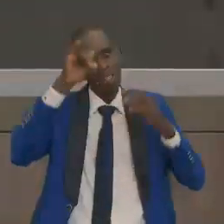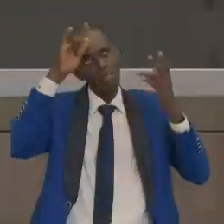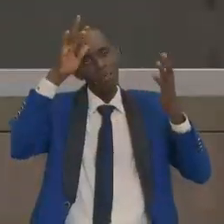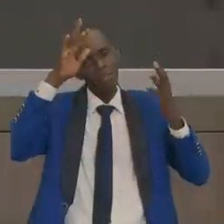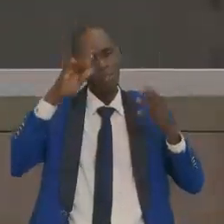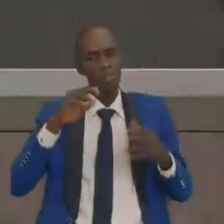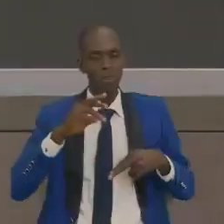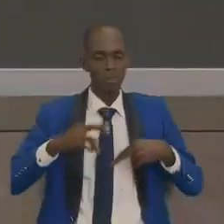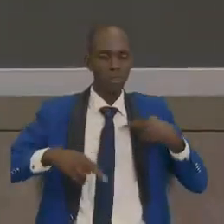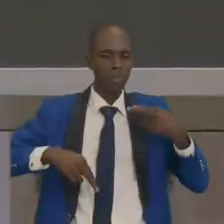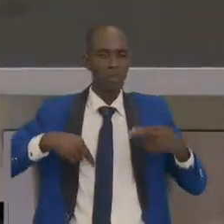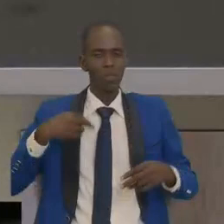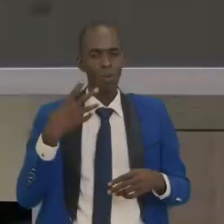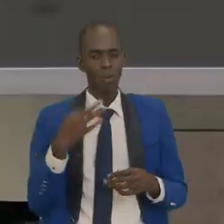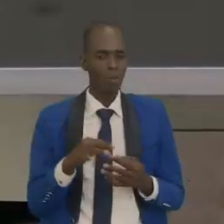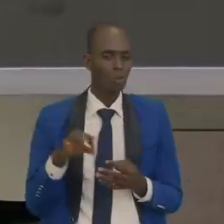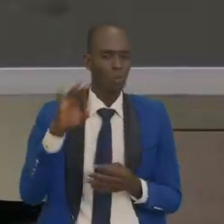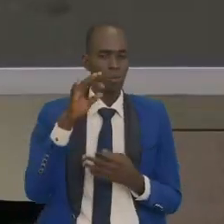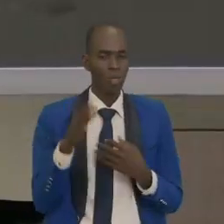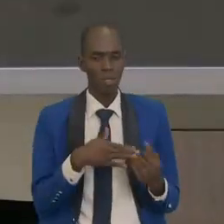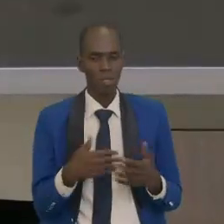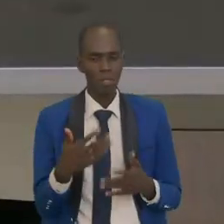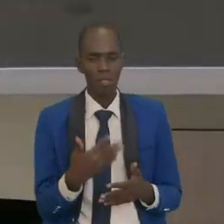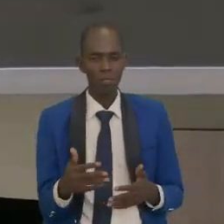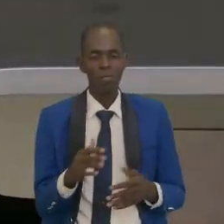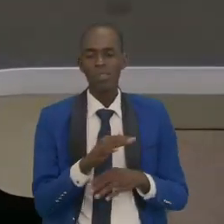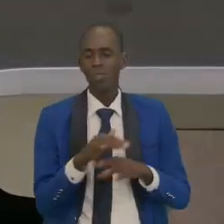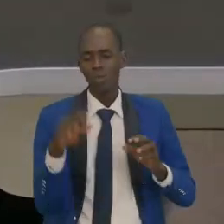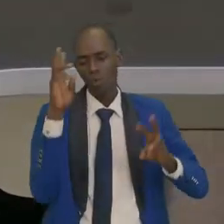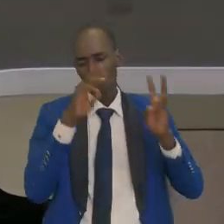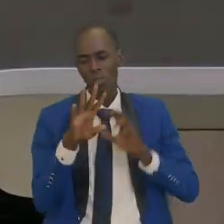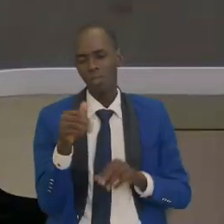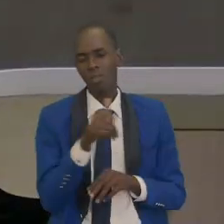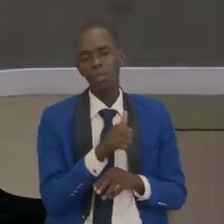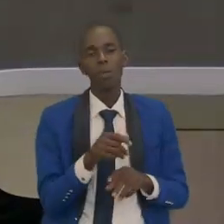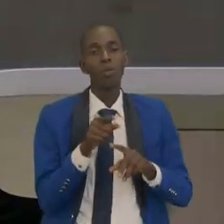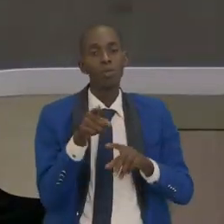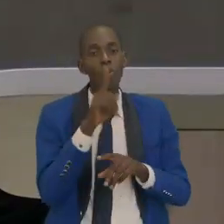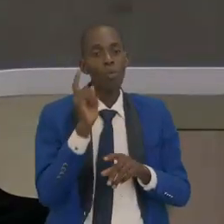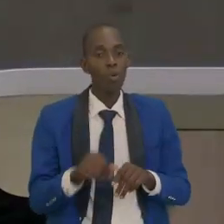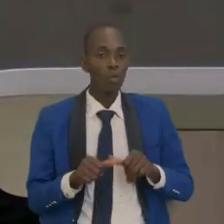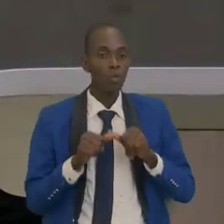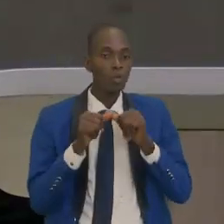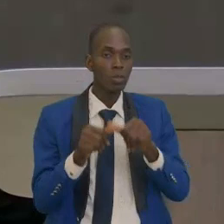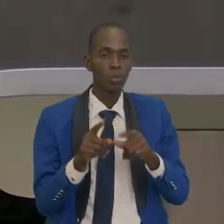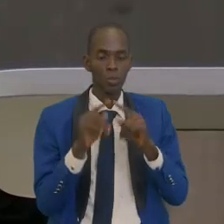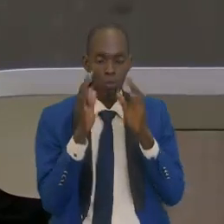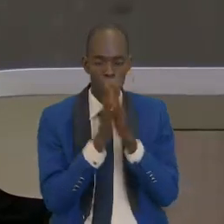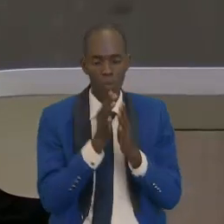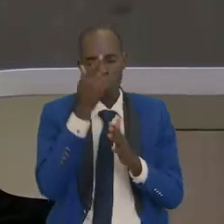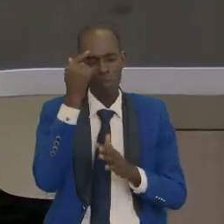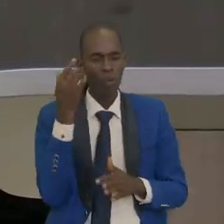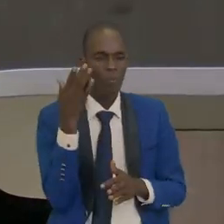don't worry yourself of course you must keep on praying because the race a face